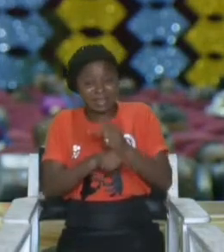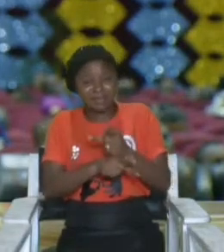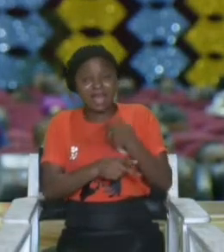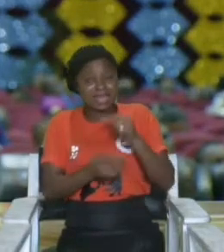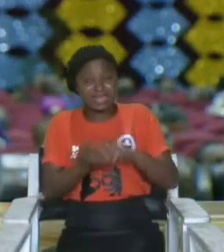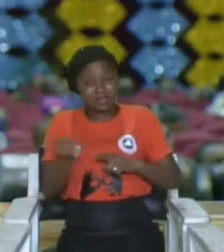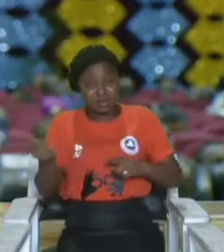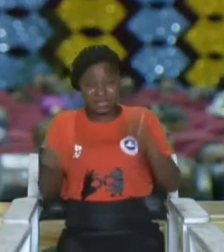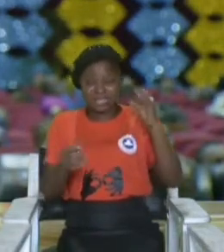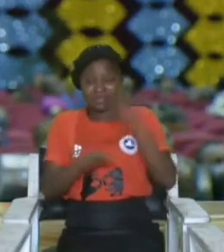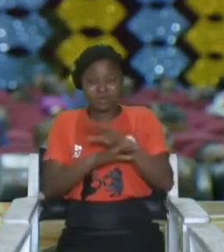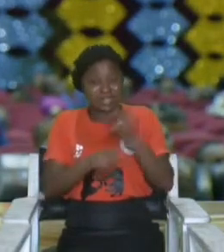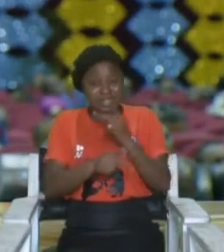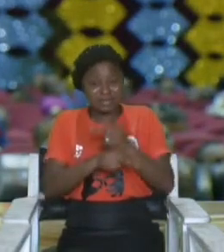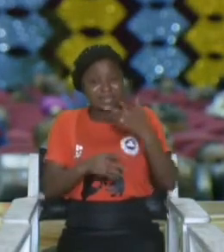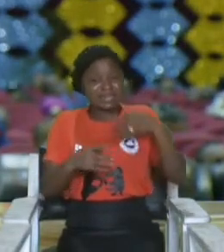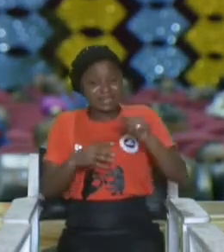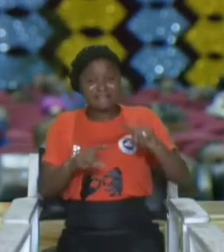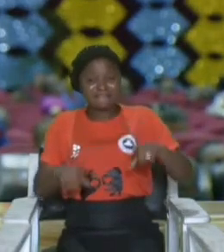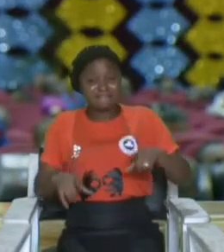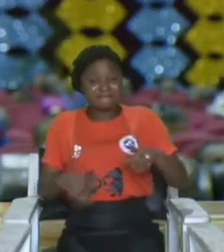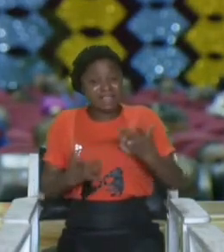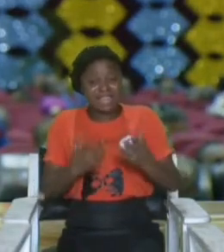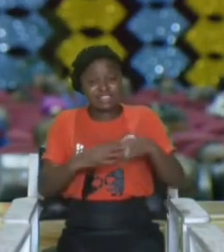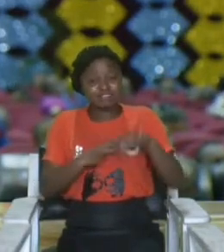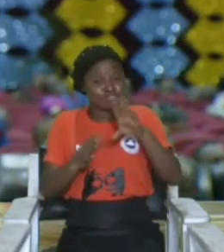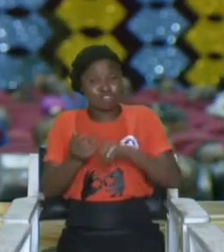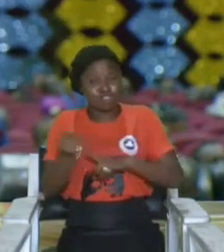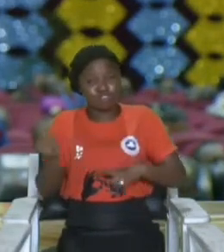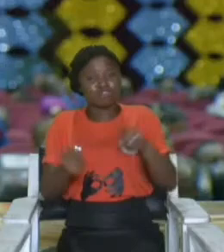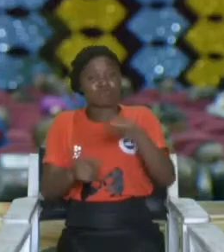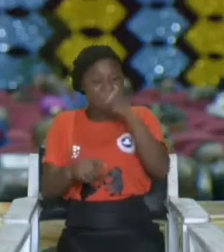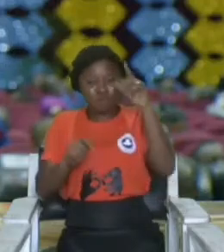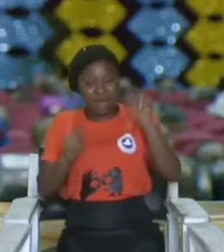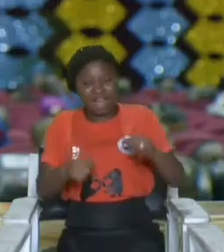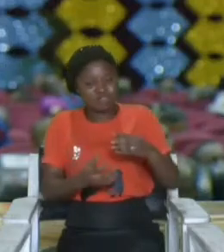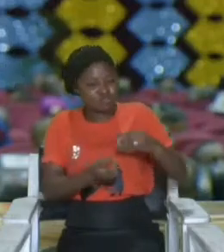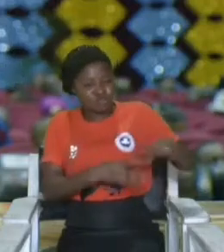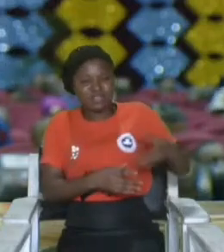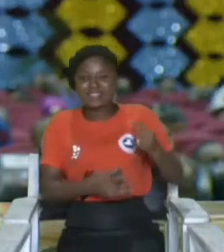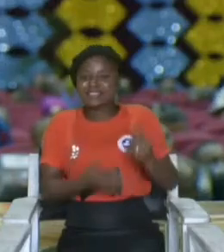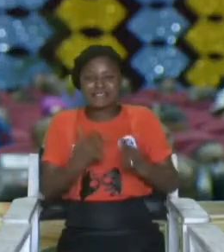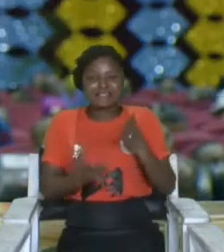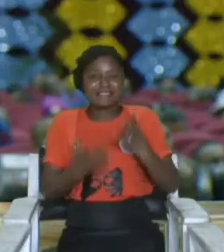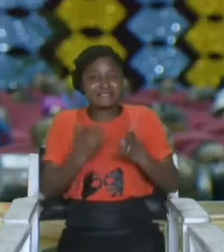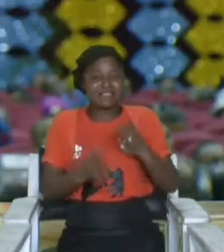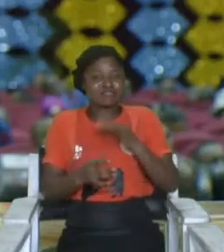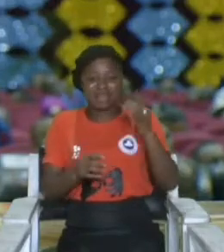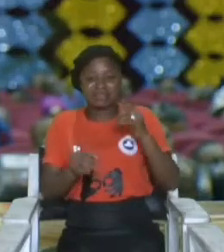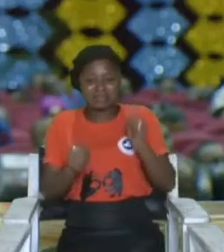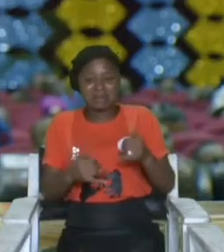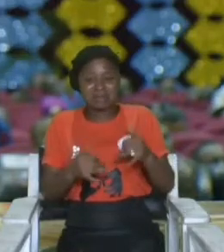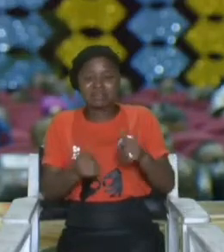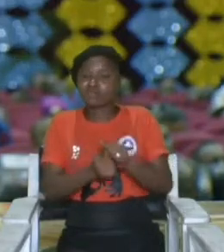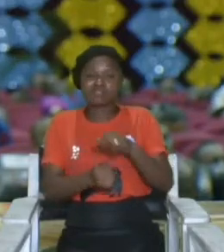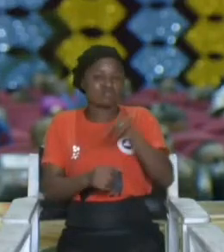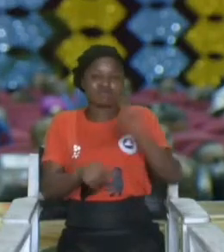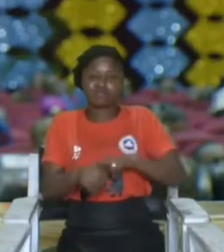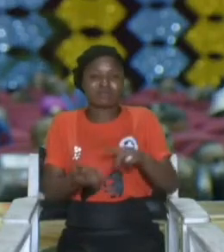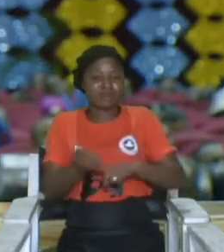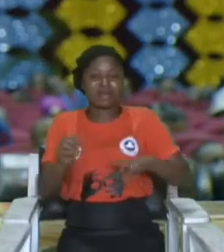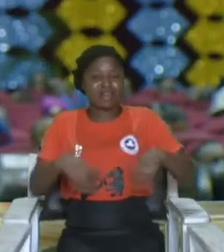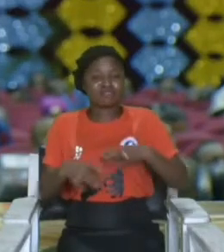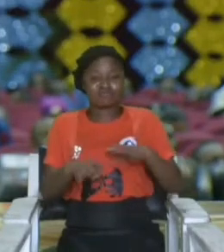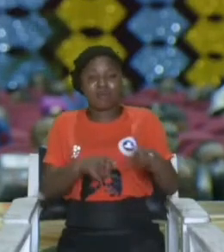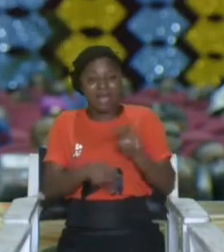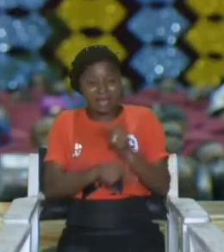if you don't maintain the fire that is in your rod, you can lose the fire and you are just going about with an ordinary rod. So how do I maintain the fire